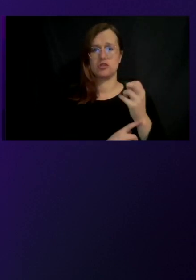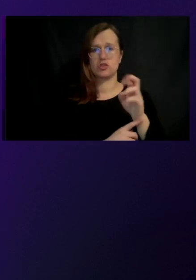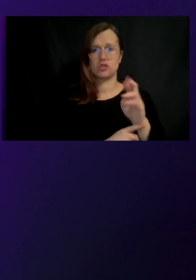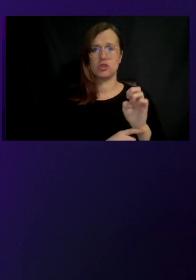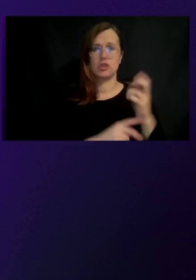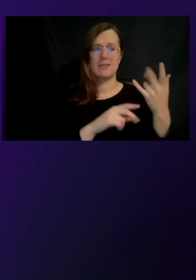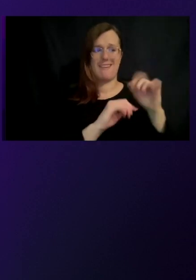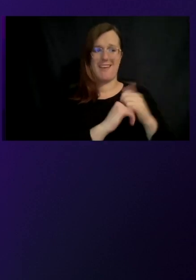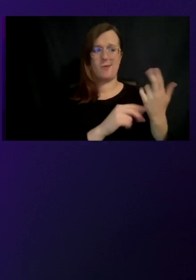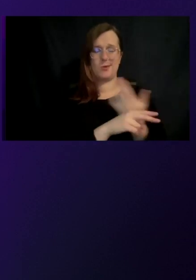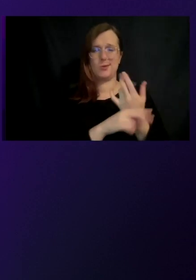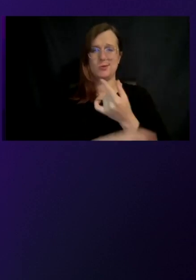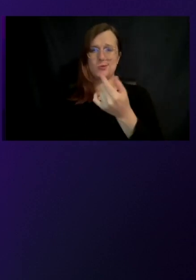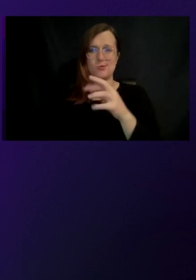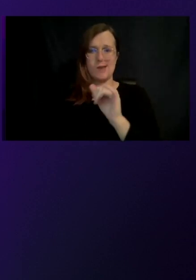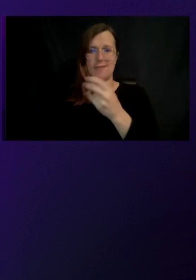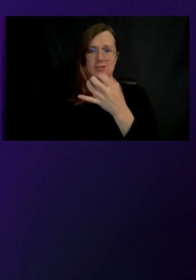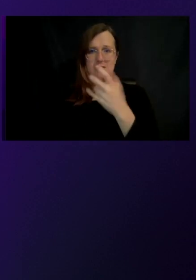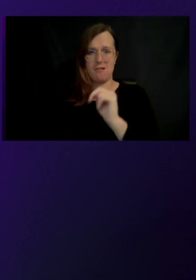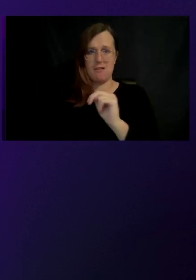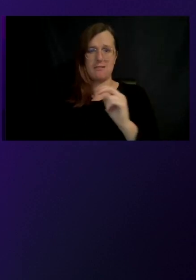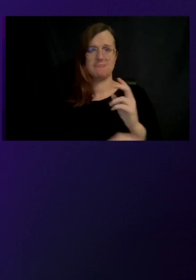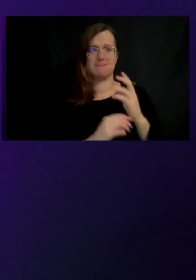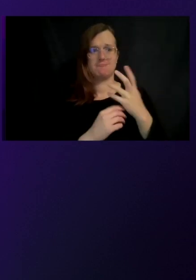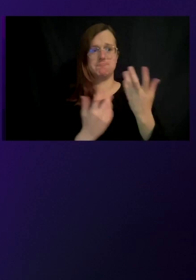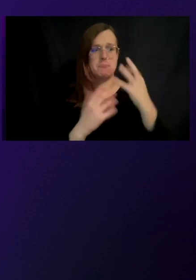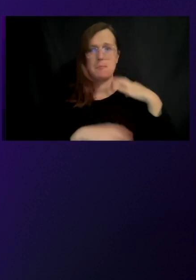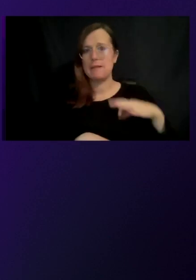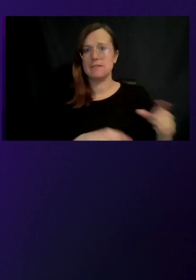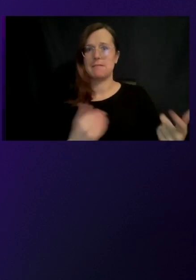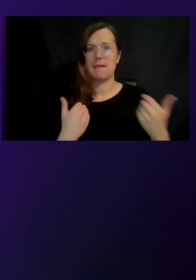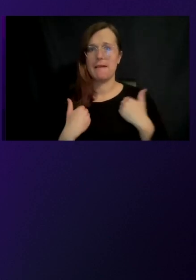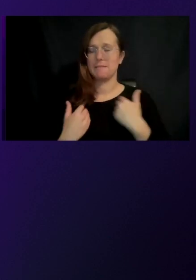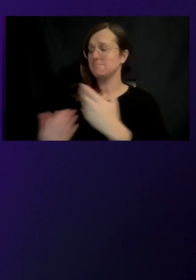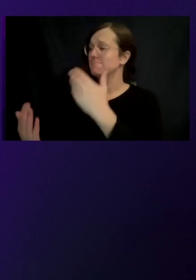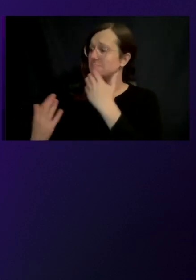some of the benefits that they're seeing from Graviton. But again, thank you so much,